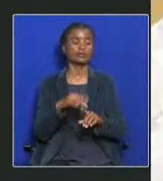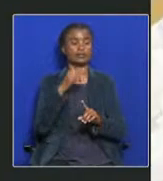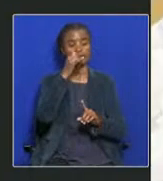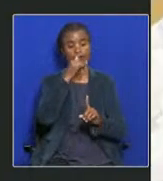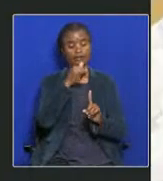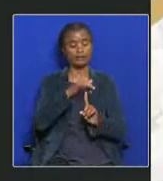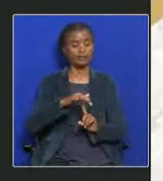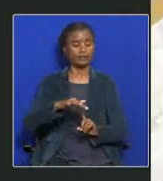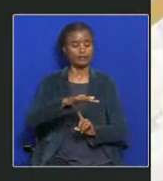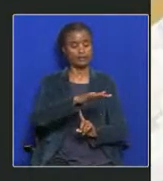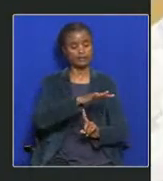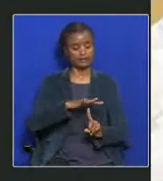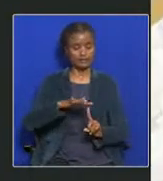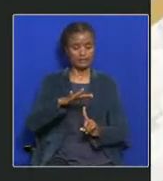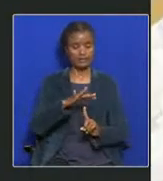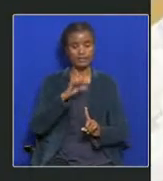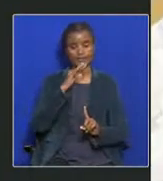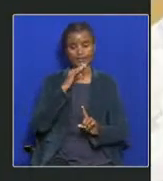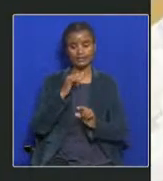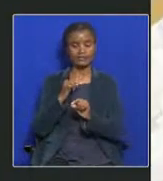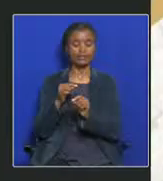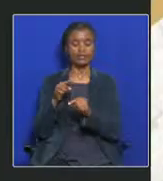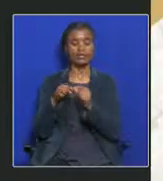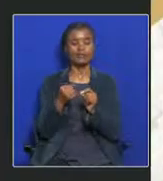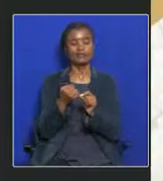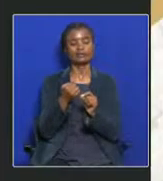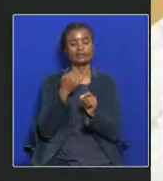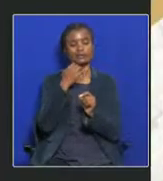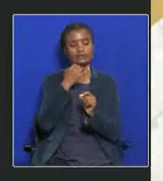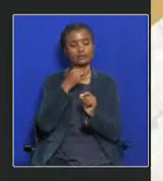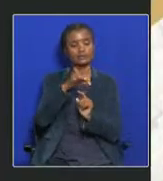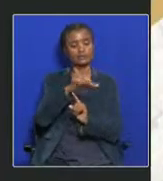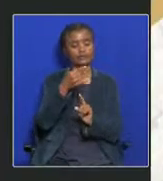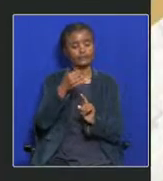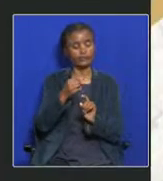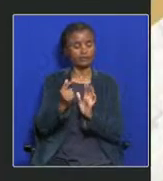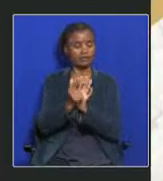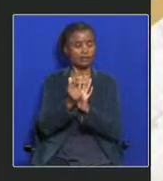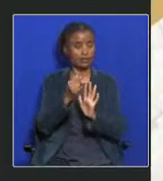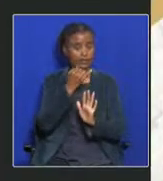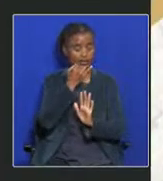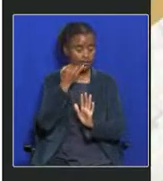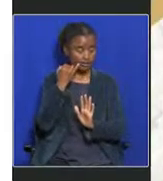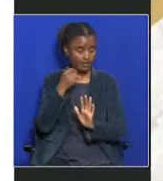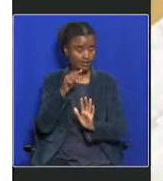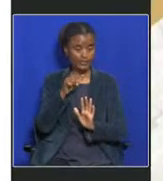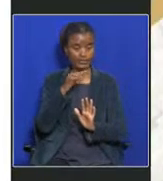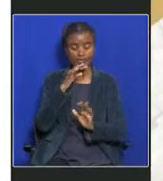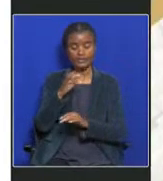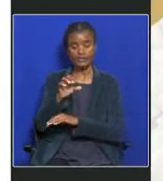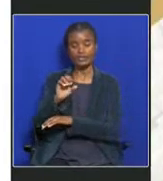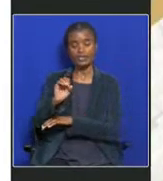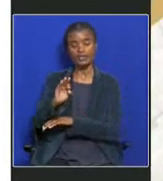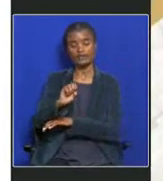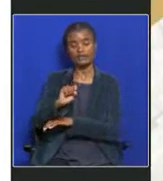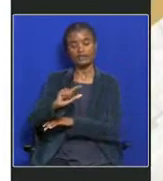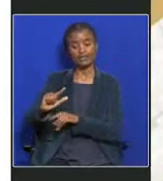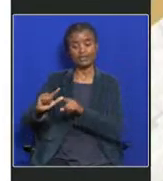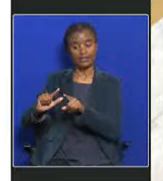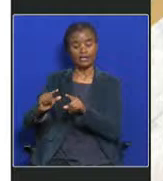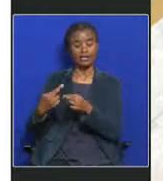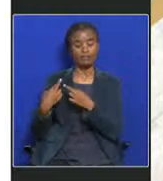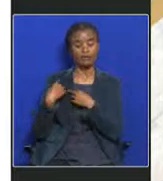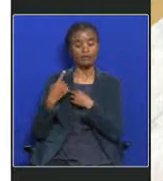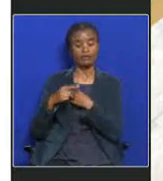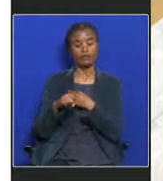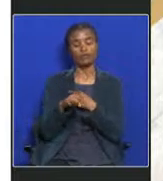non-clean lab scene, FSL is responsible for performing analysis on the exhibits. You agree with that? I agree,